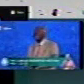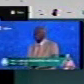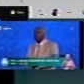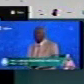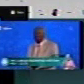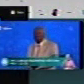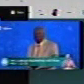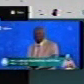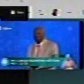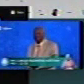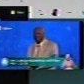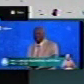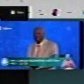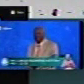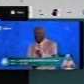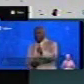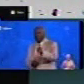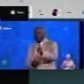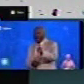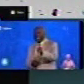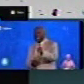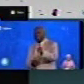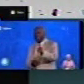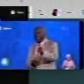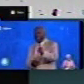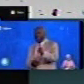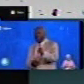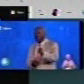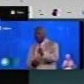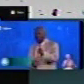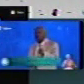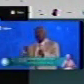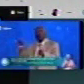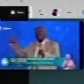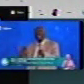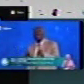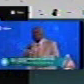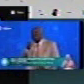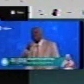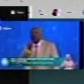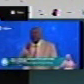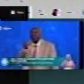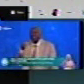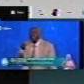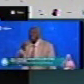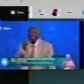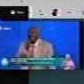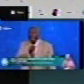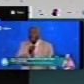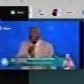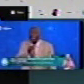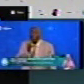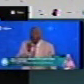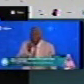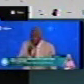the platform for tonight, Pastor's Prayer. And we trust the Lord that as we pray,